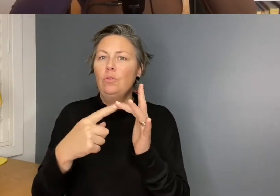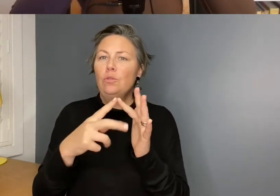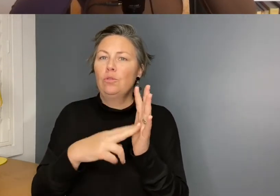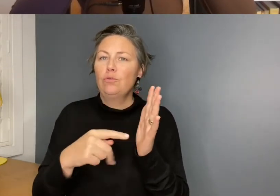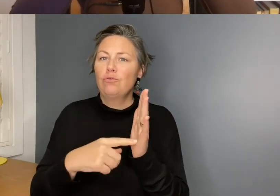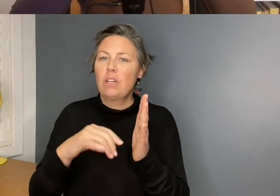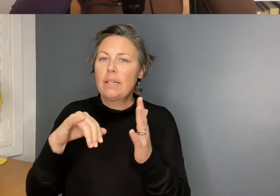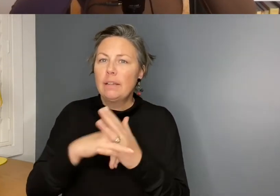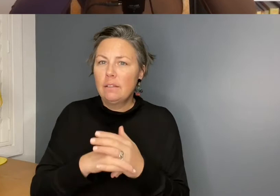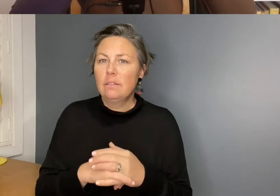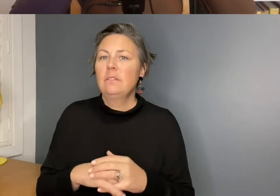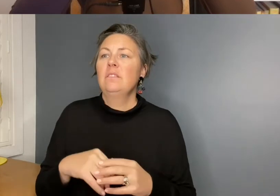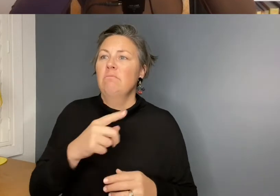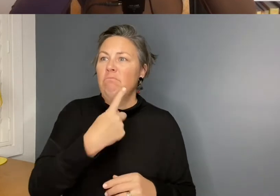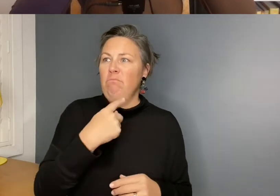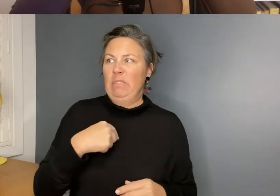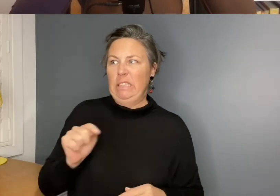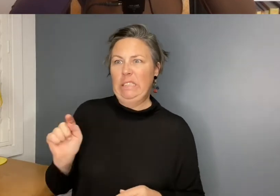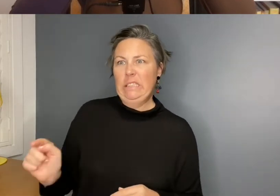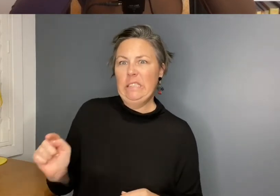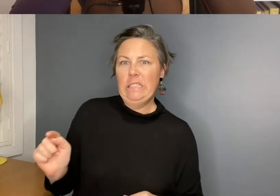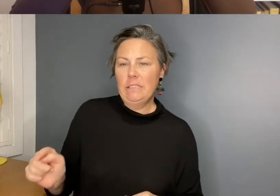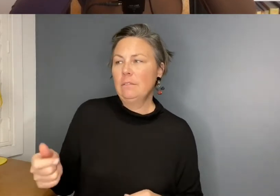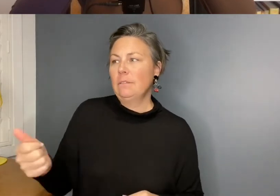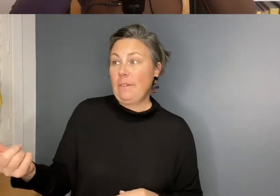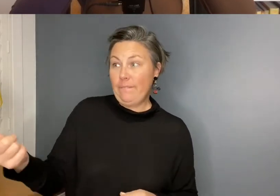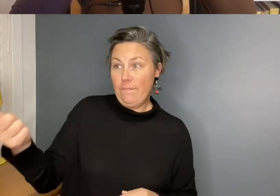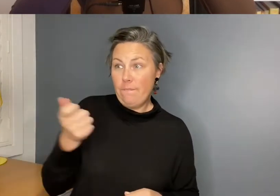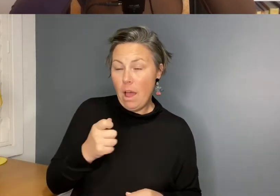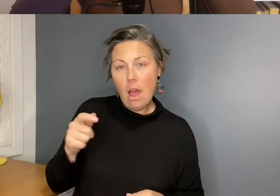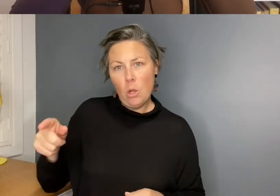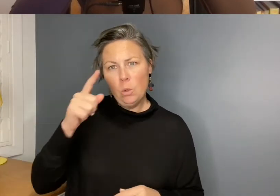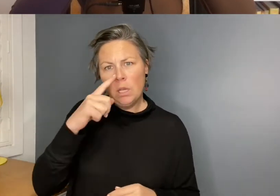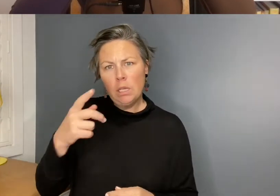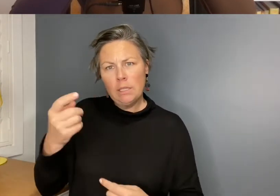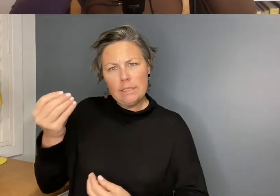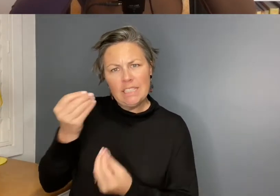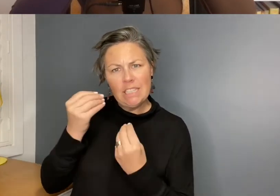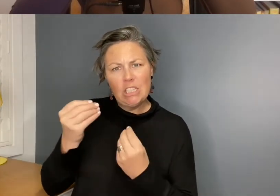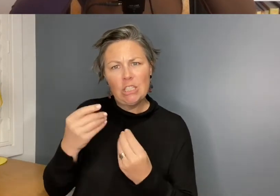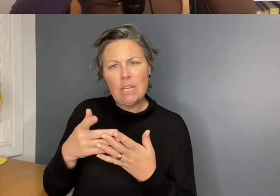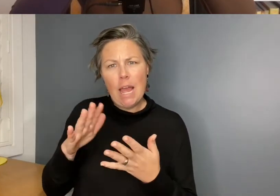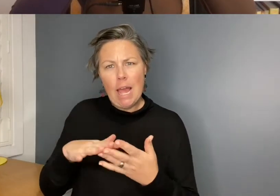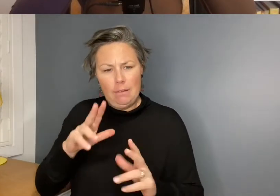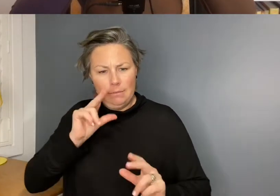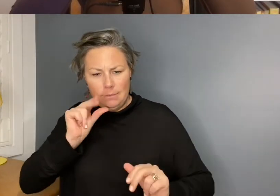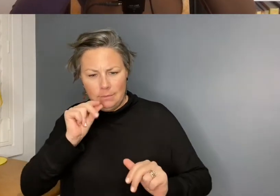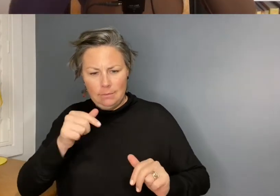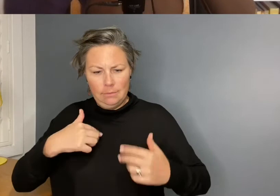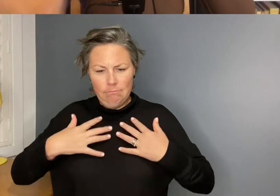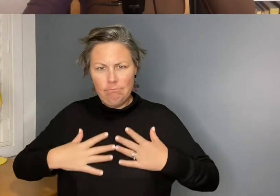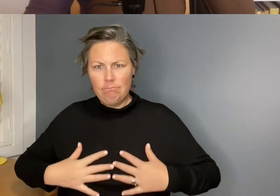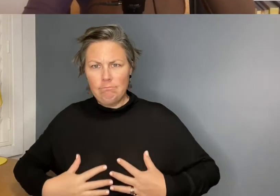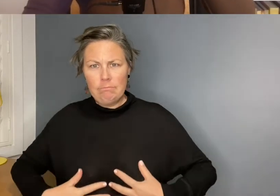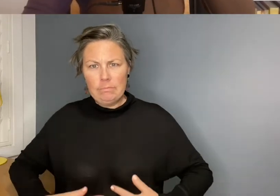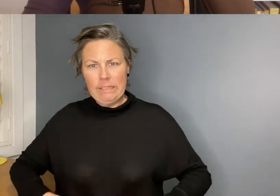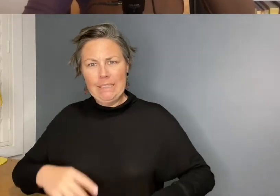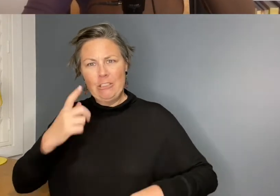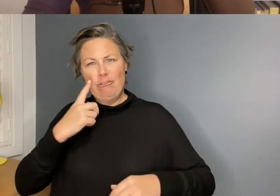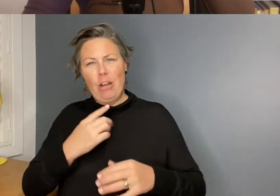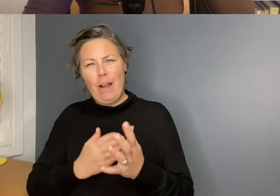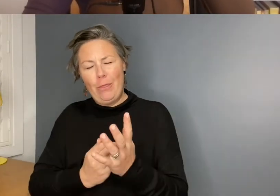learn a few things to better support ourselves and our kids and just get through this